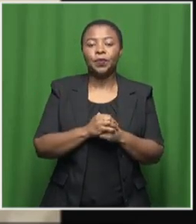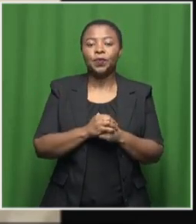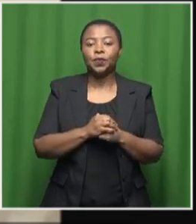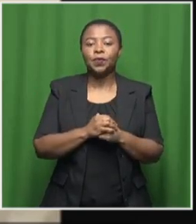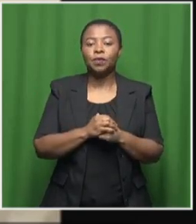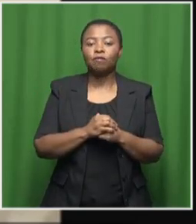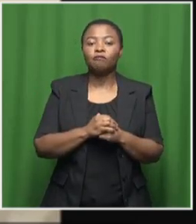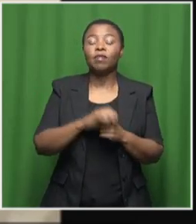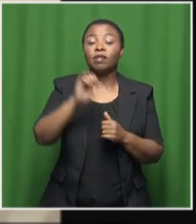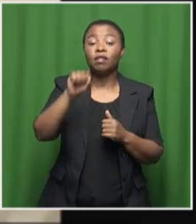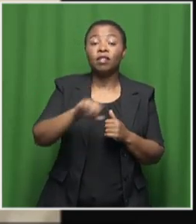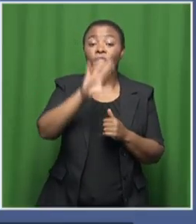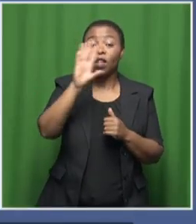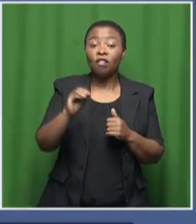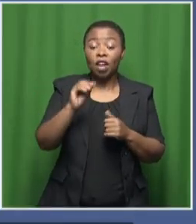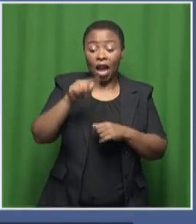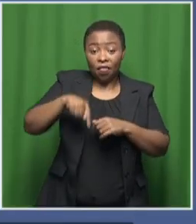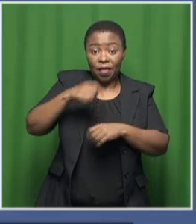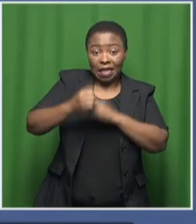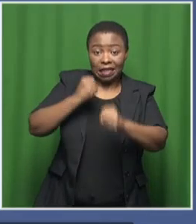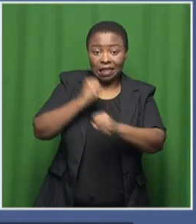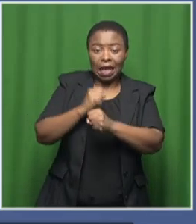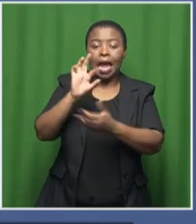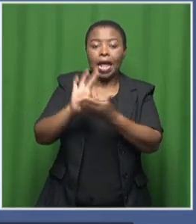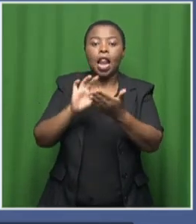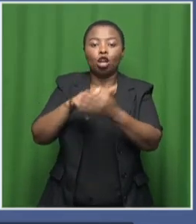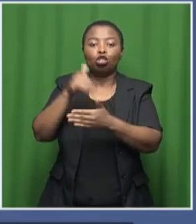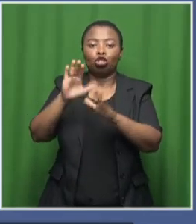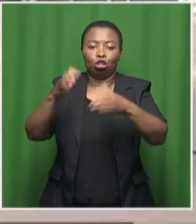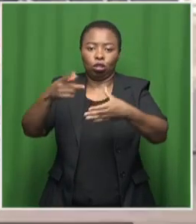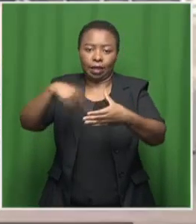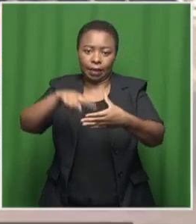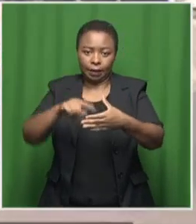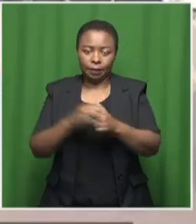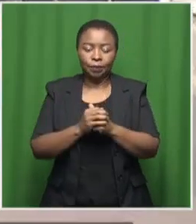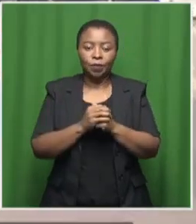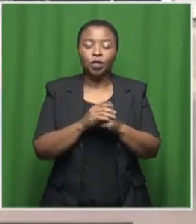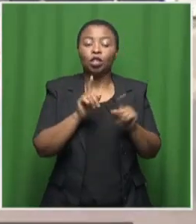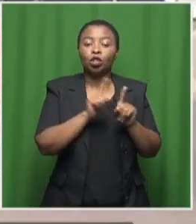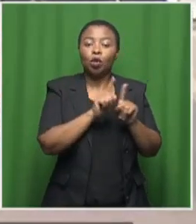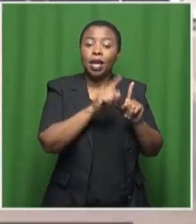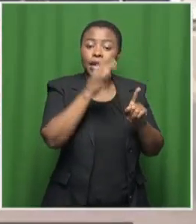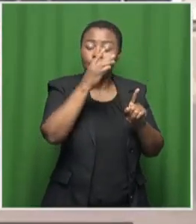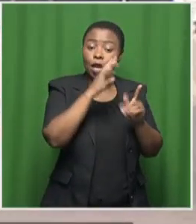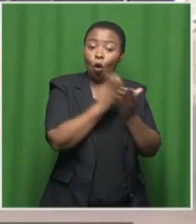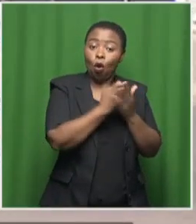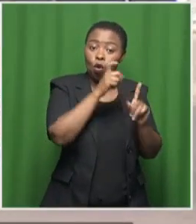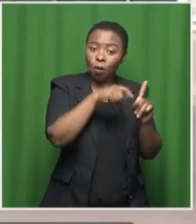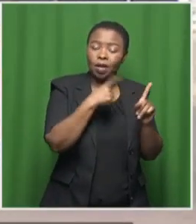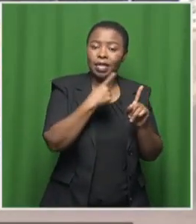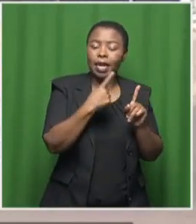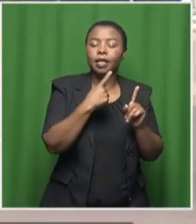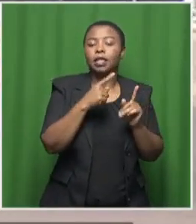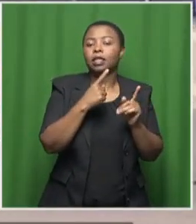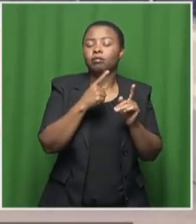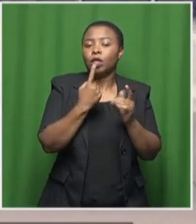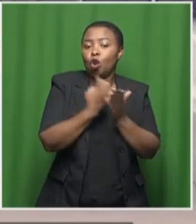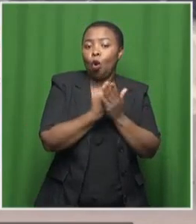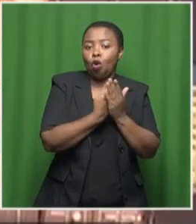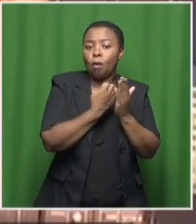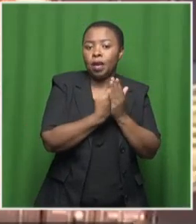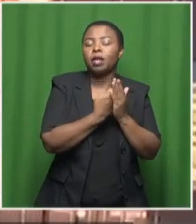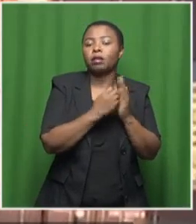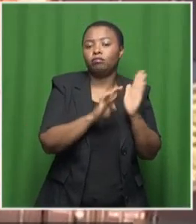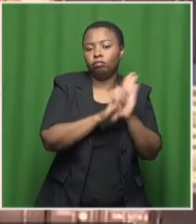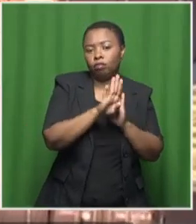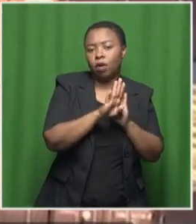for an election year. Economists say while the risks to the economic outlook remain elevated this year, economic